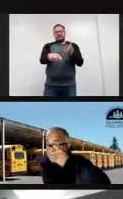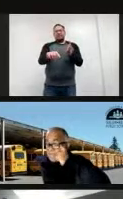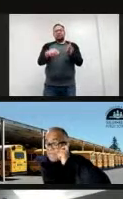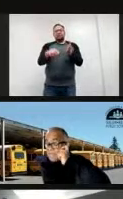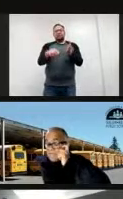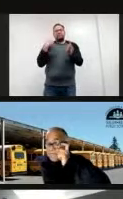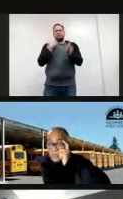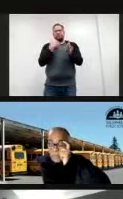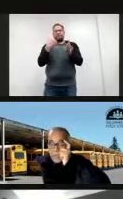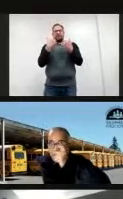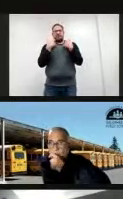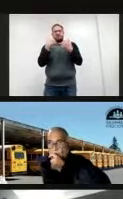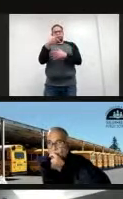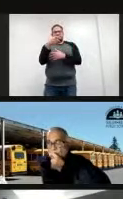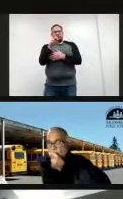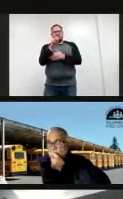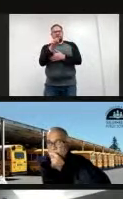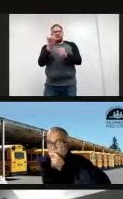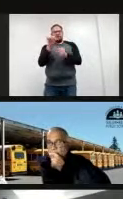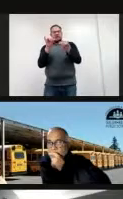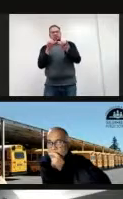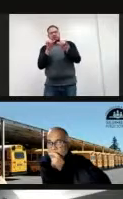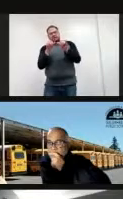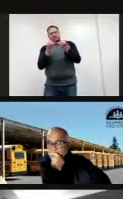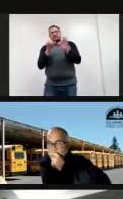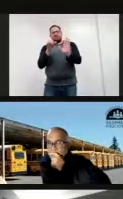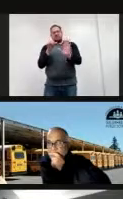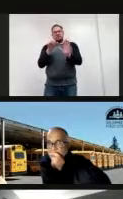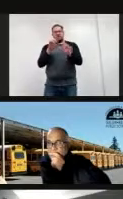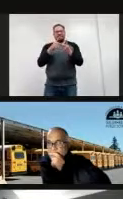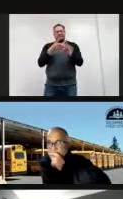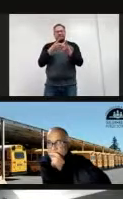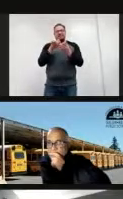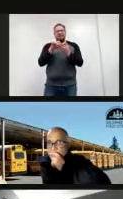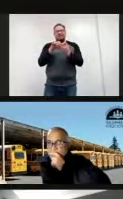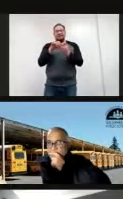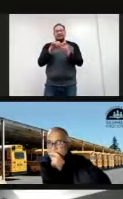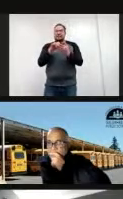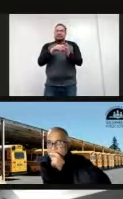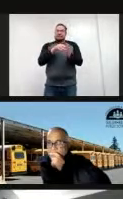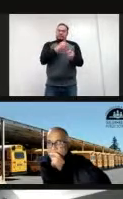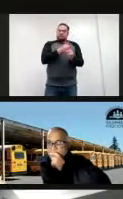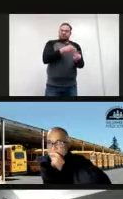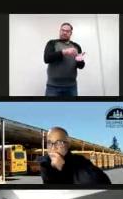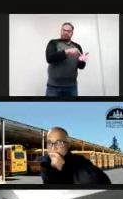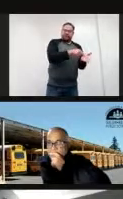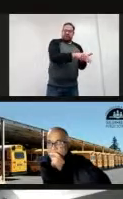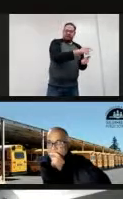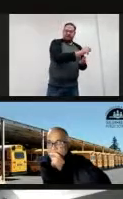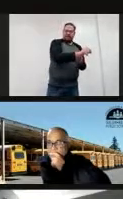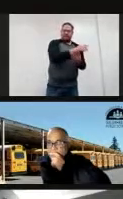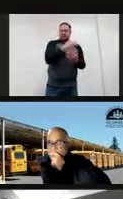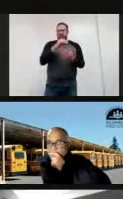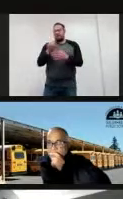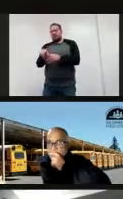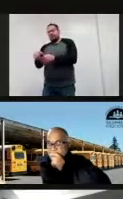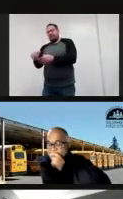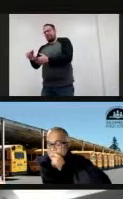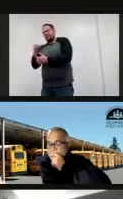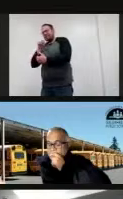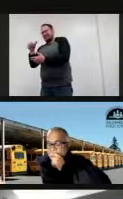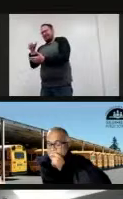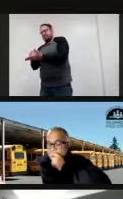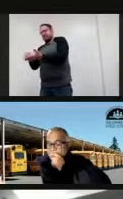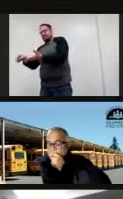we have that PERS adjusted salary where a district that is paying it and a district that isn't paying it, we can look at numbers that are apples